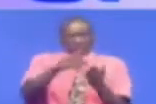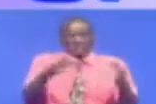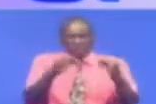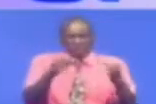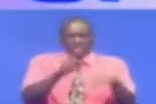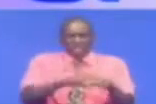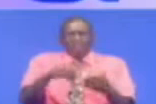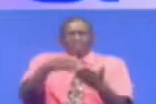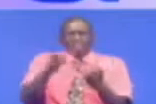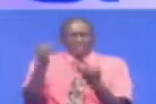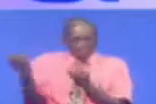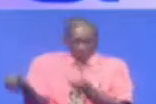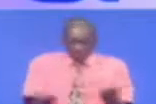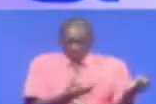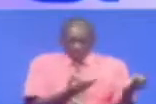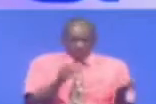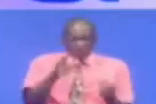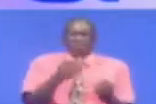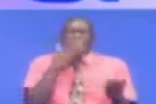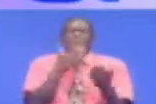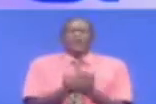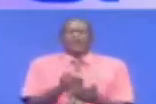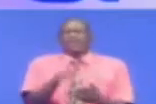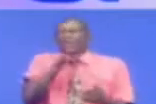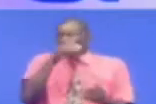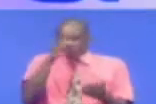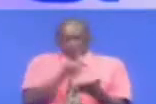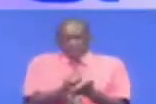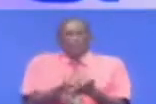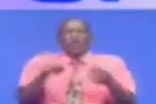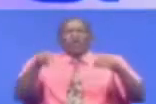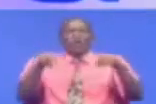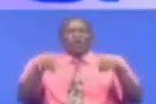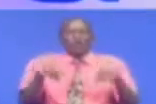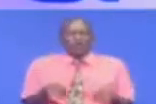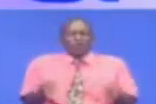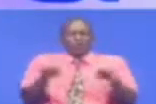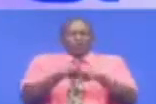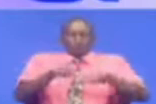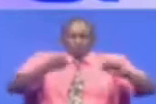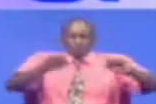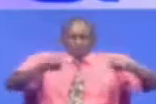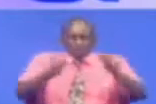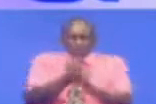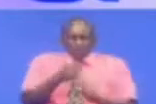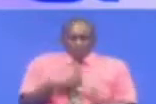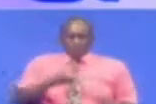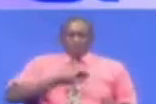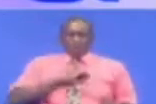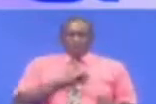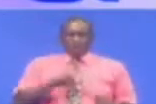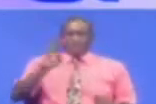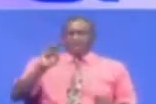sent invitations, so we're grateful to that. You'll agree with me that our very own Master